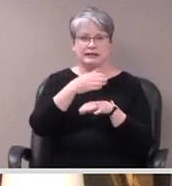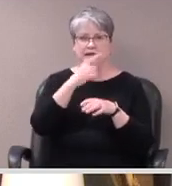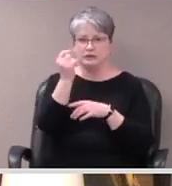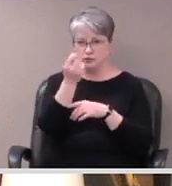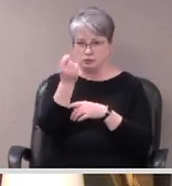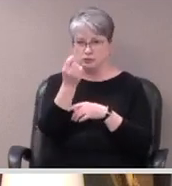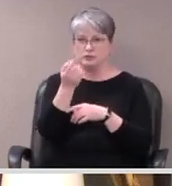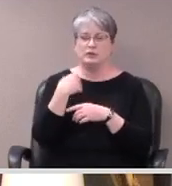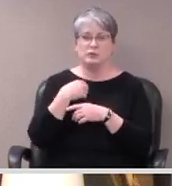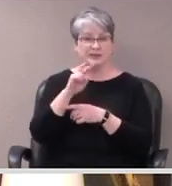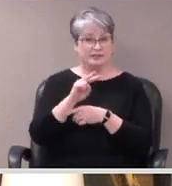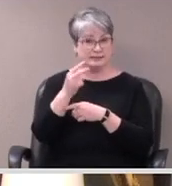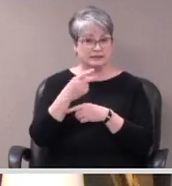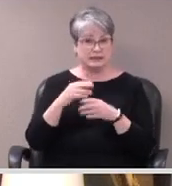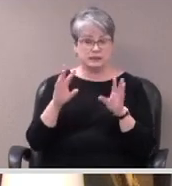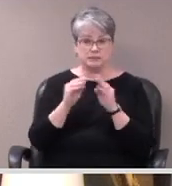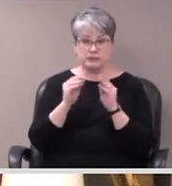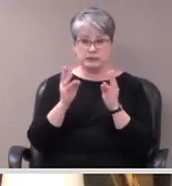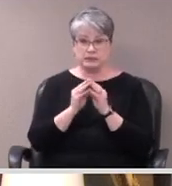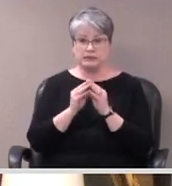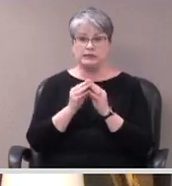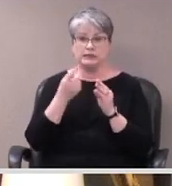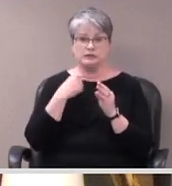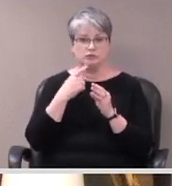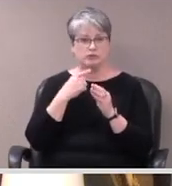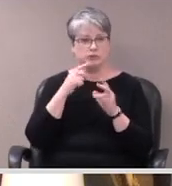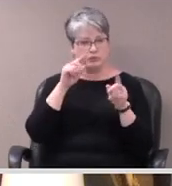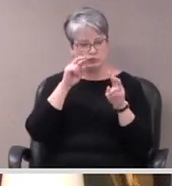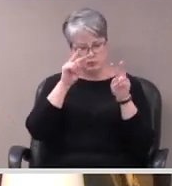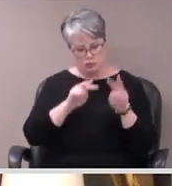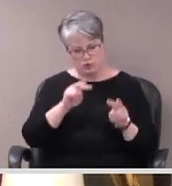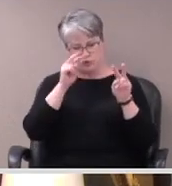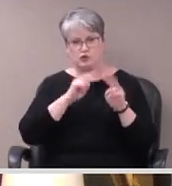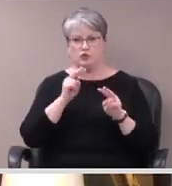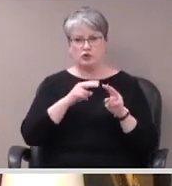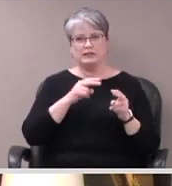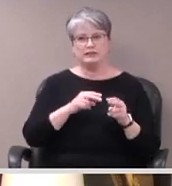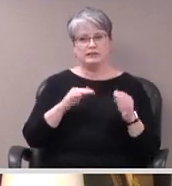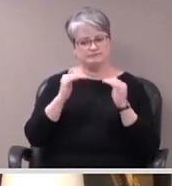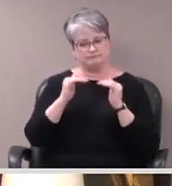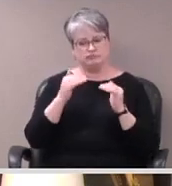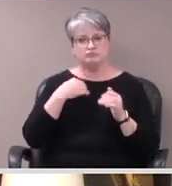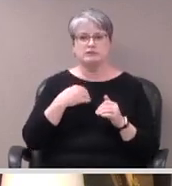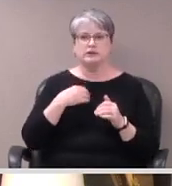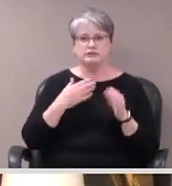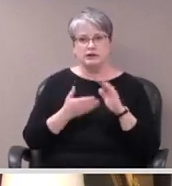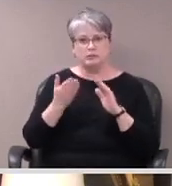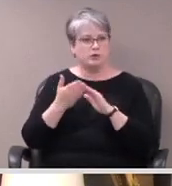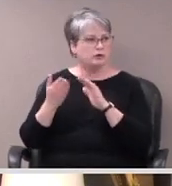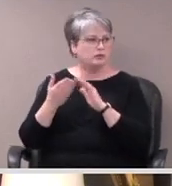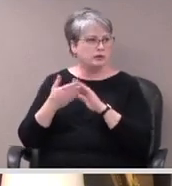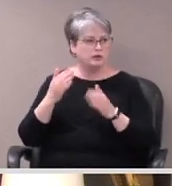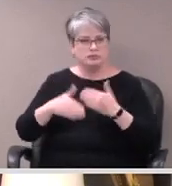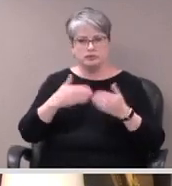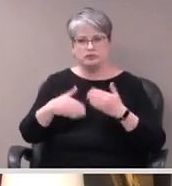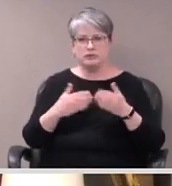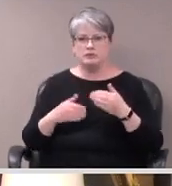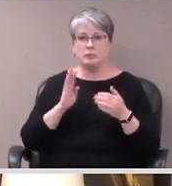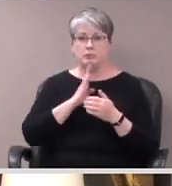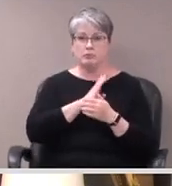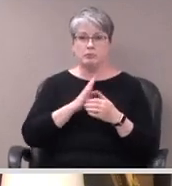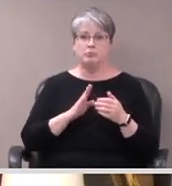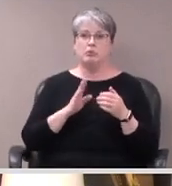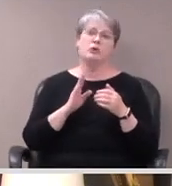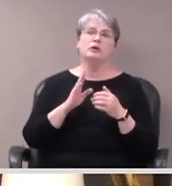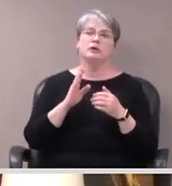once again, a second meeting where we will look at potential standard operating procedures. At our board retreat as well, we will hold another